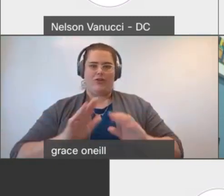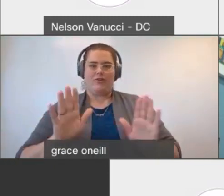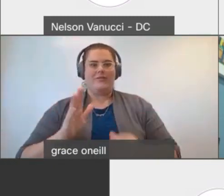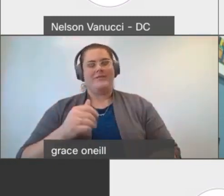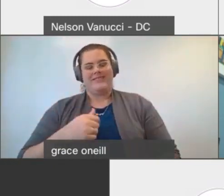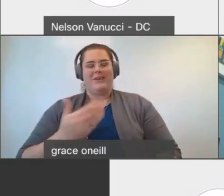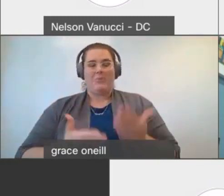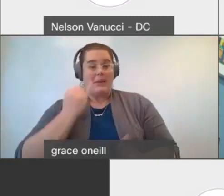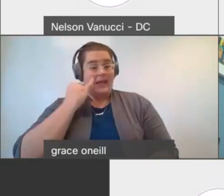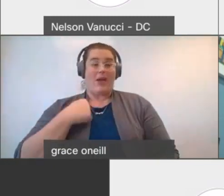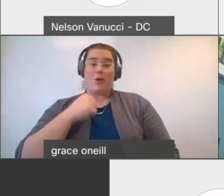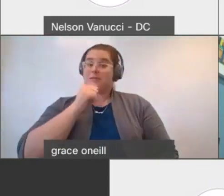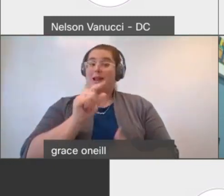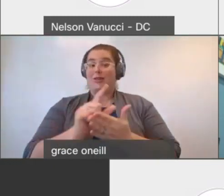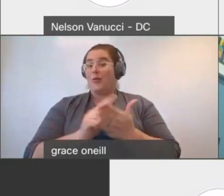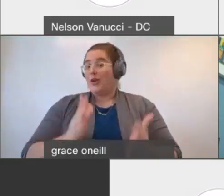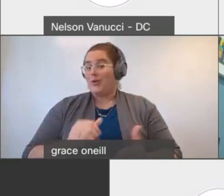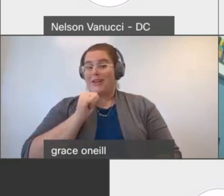lawyer, it wouldn't be as bad.